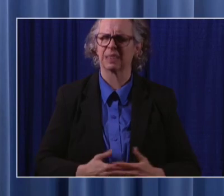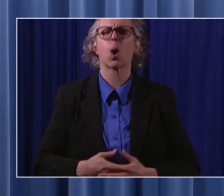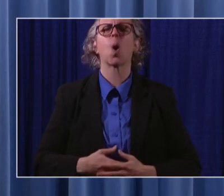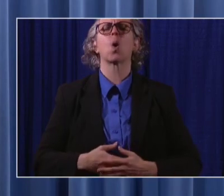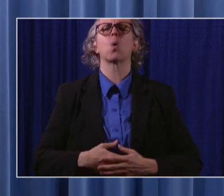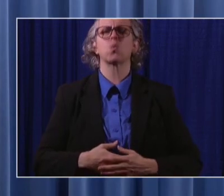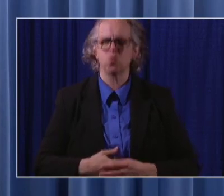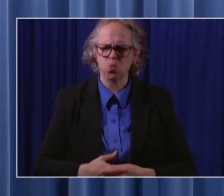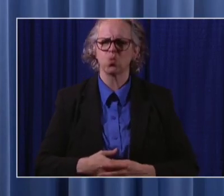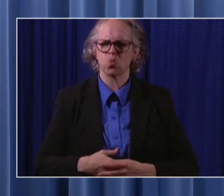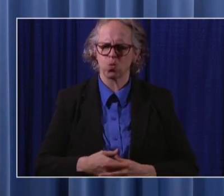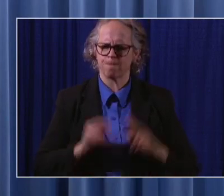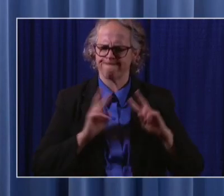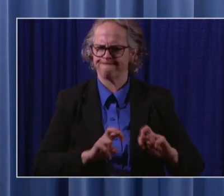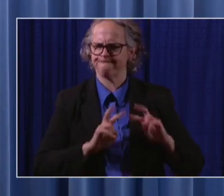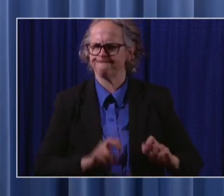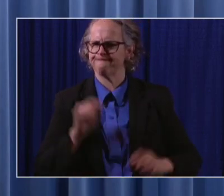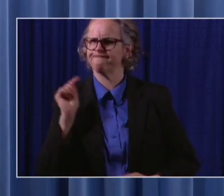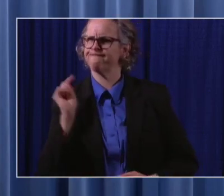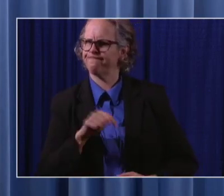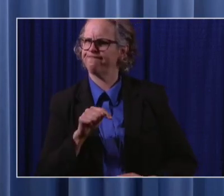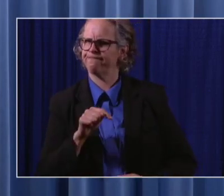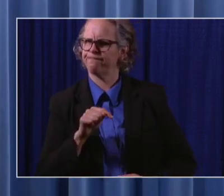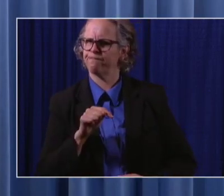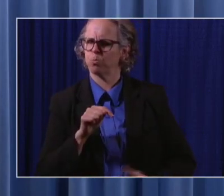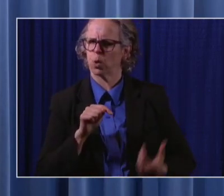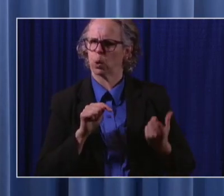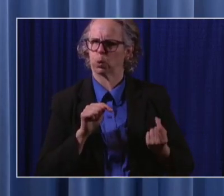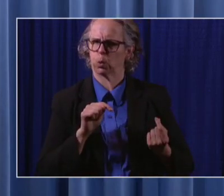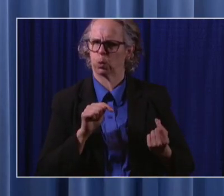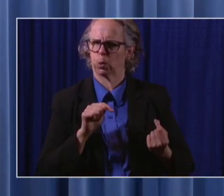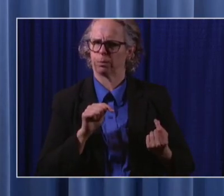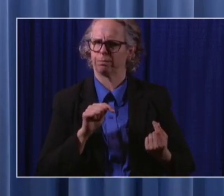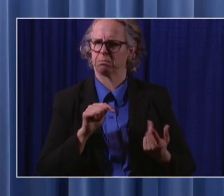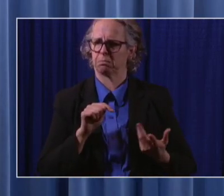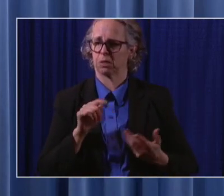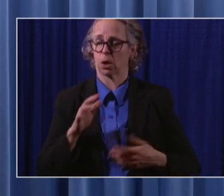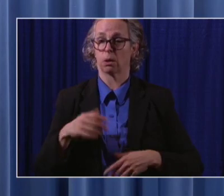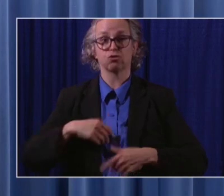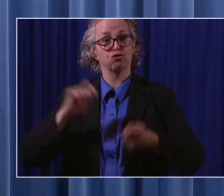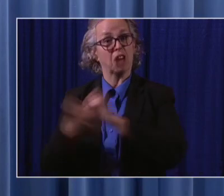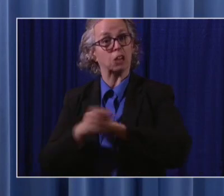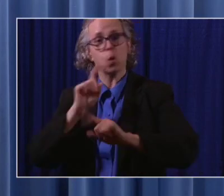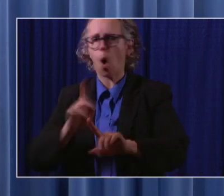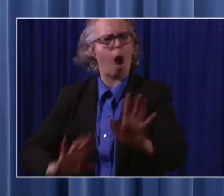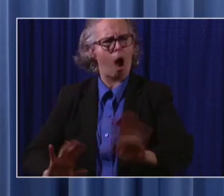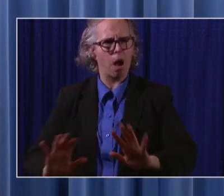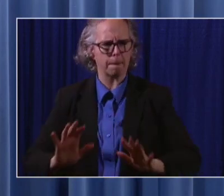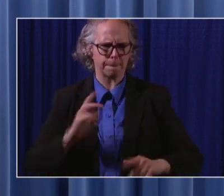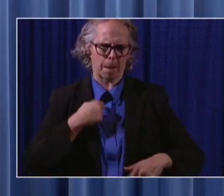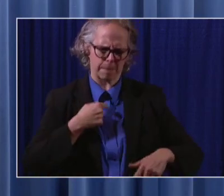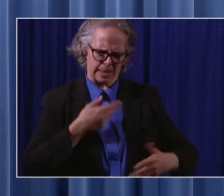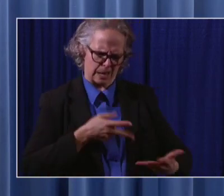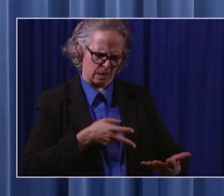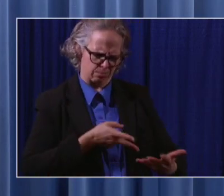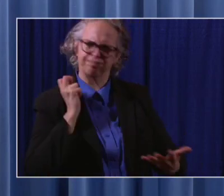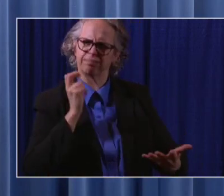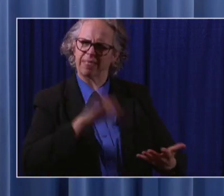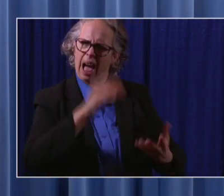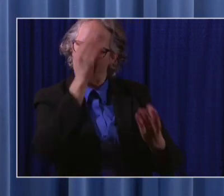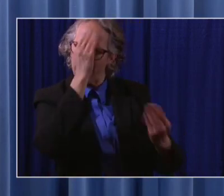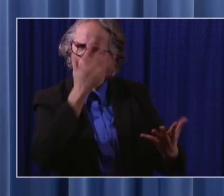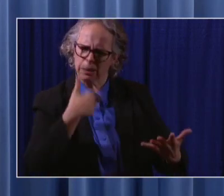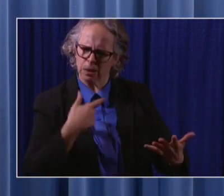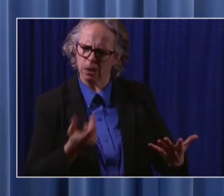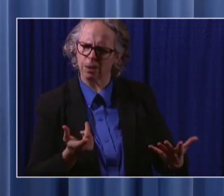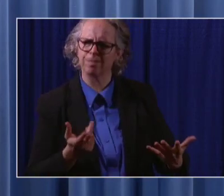spread. And so we're not changing the orders. We're putting the orders in one place. Ohio does remain, though, at